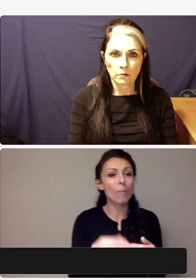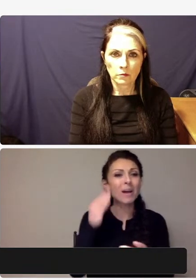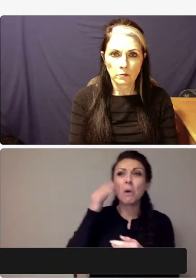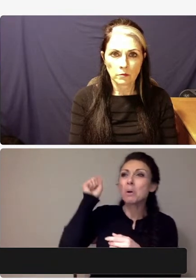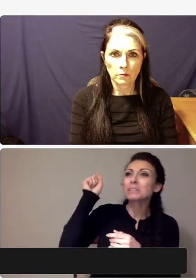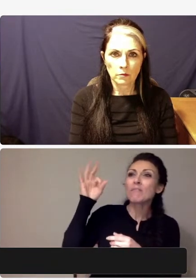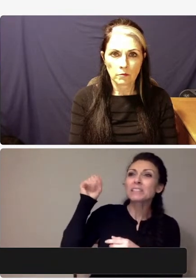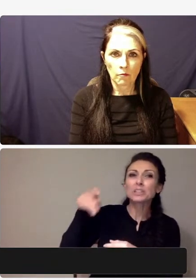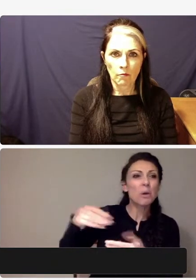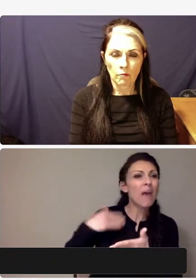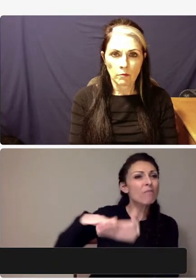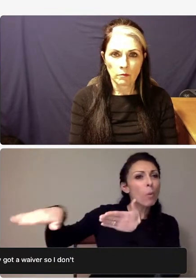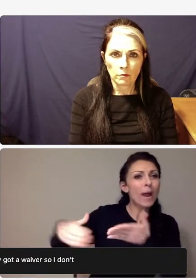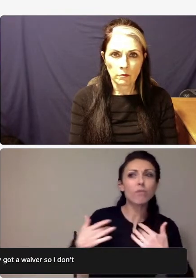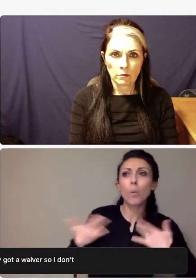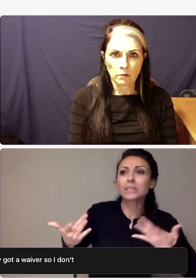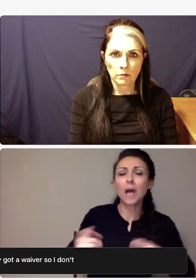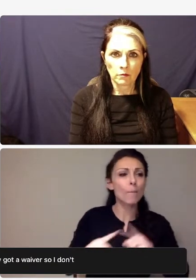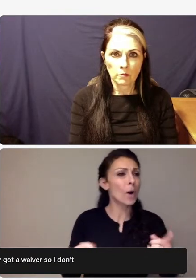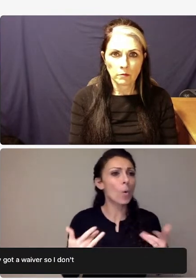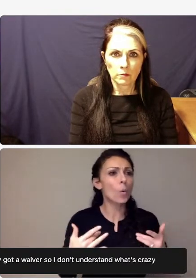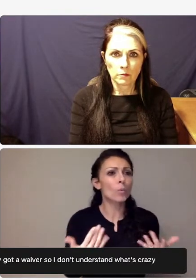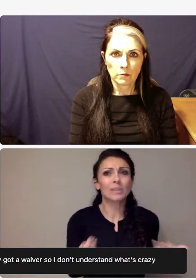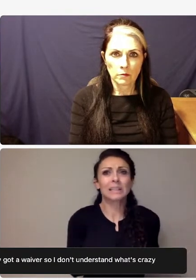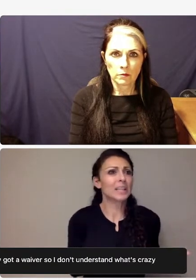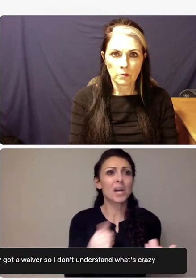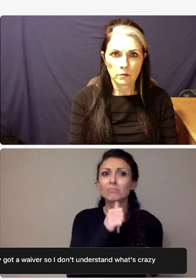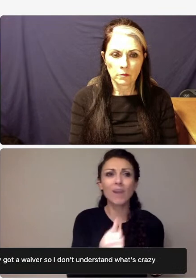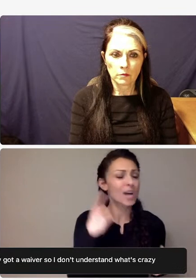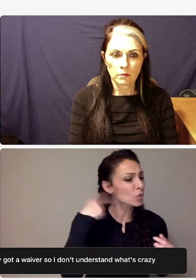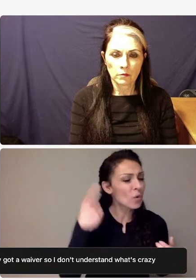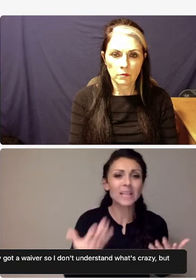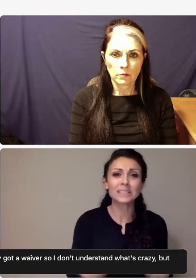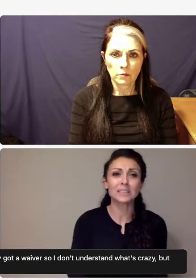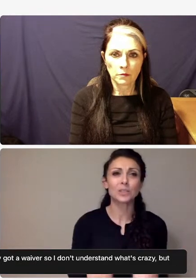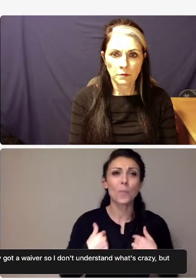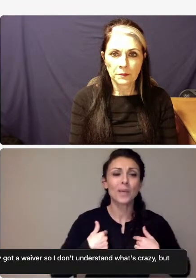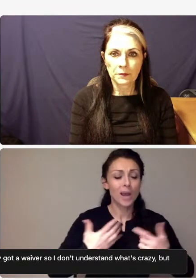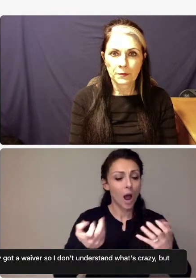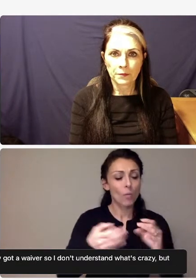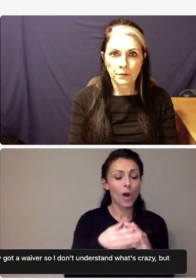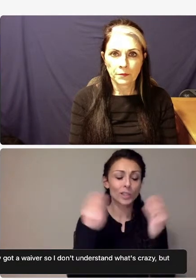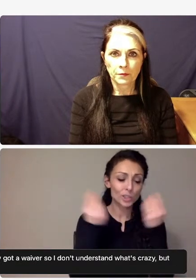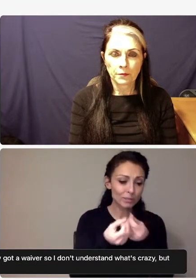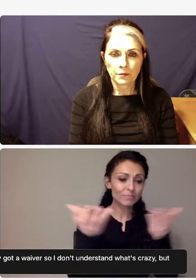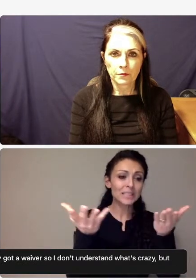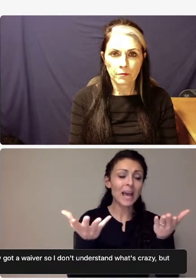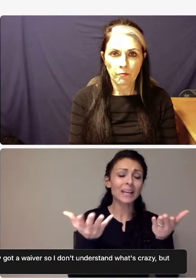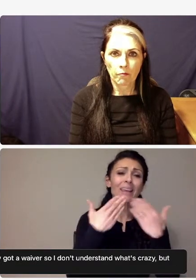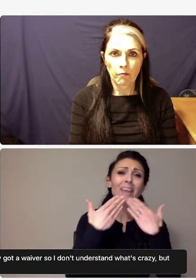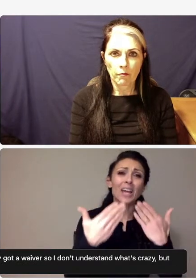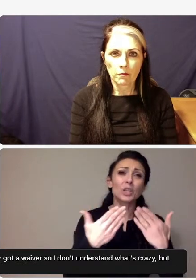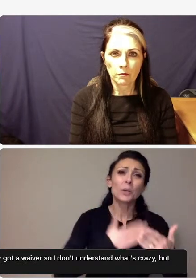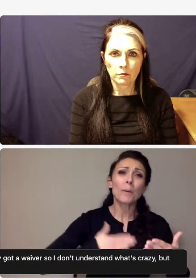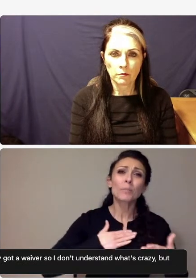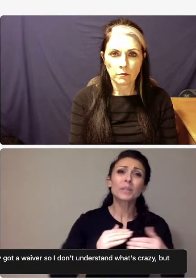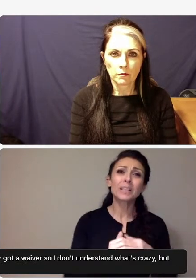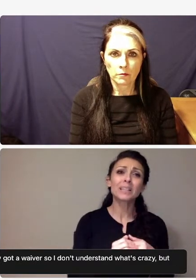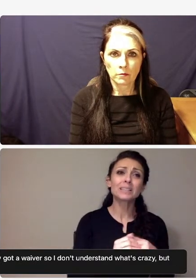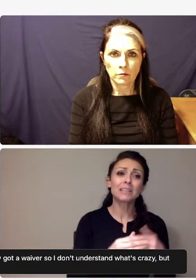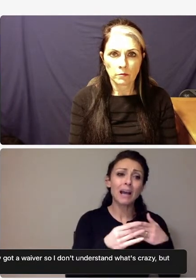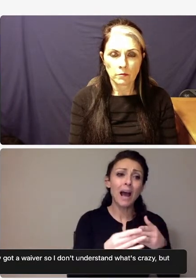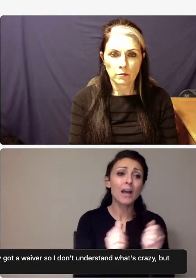got a waiver so i don't understand that's crazy but anyway i know i just want to say thank you and just you know use your heart and god